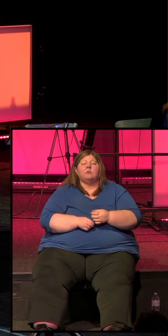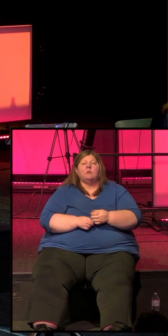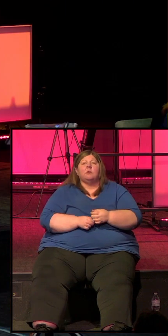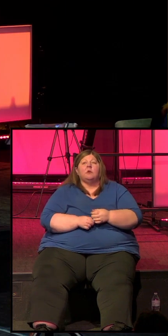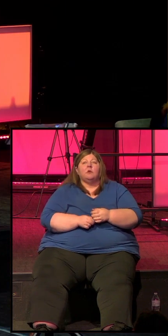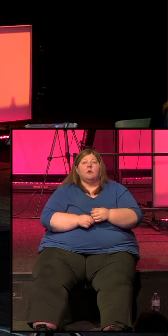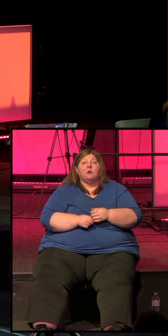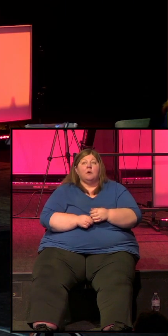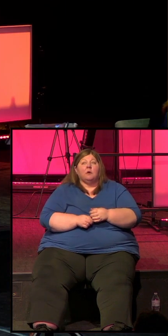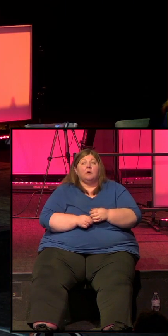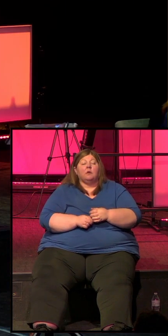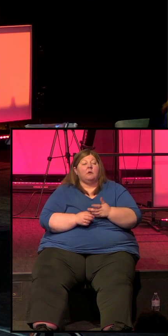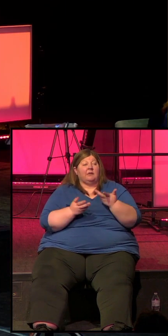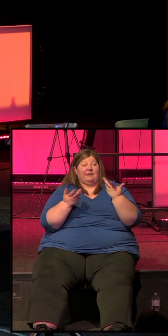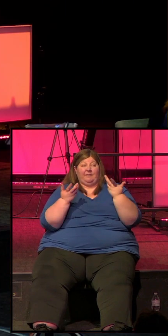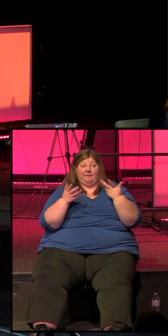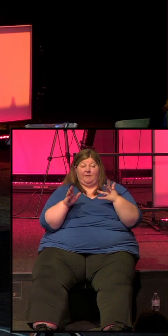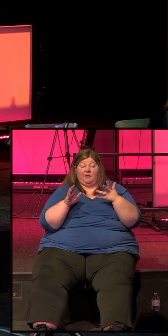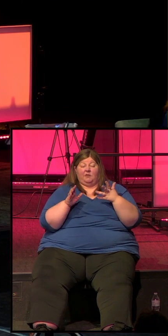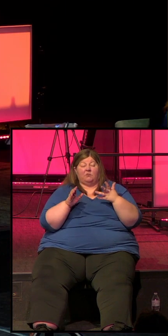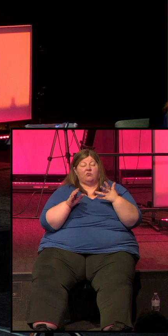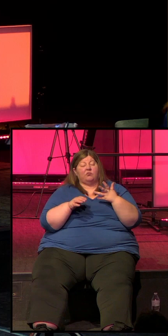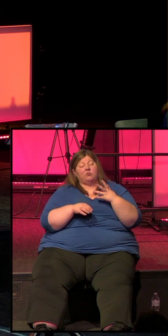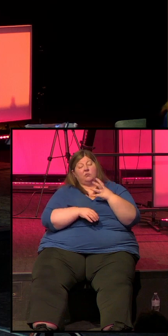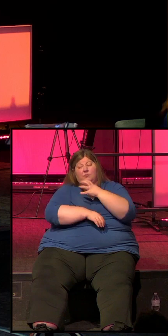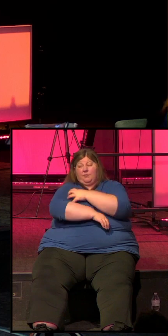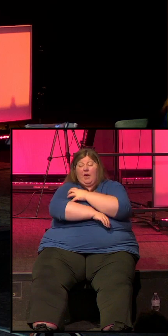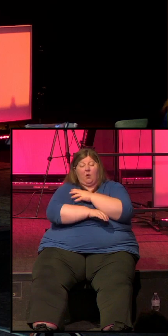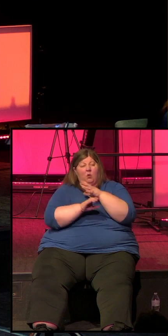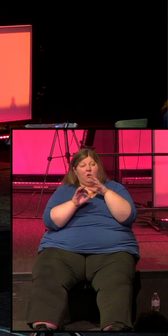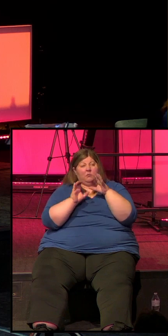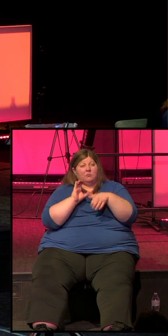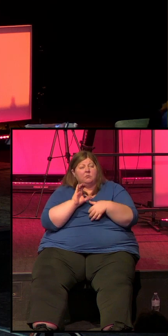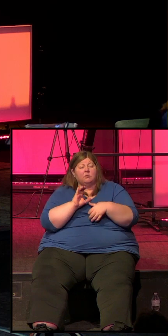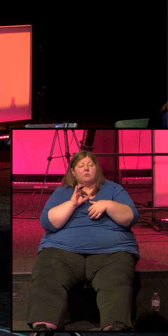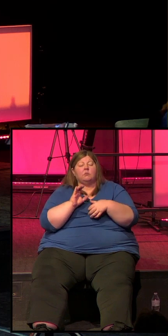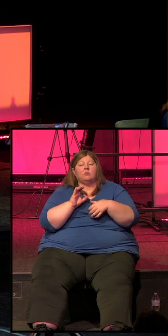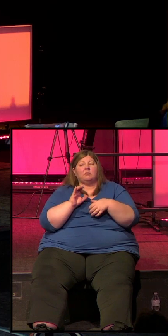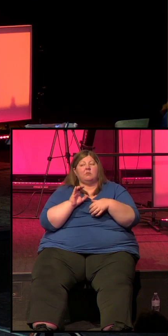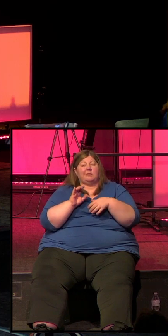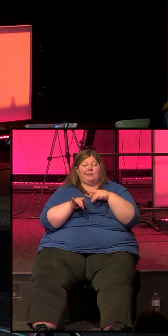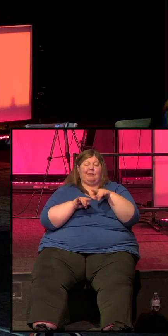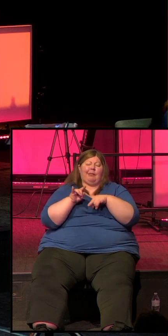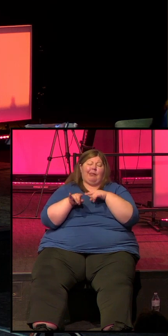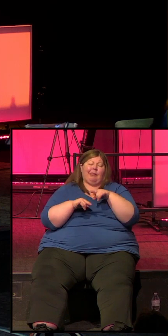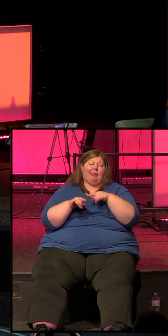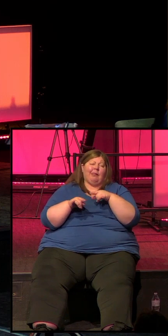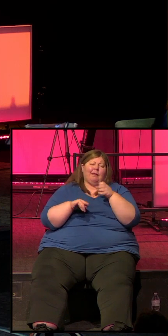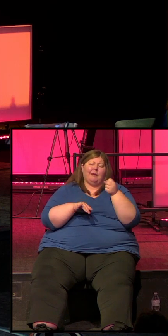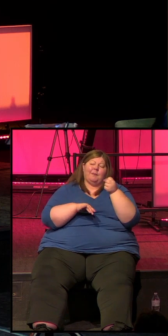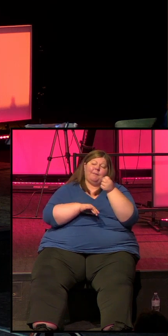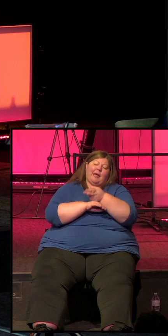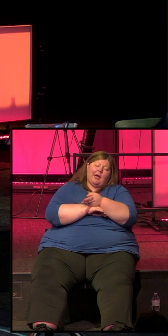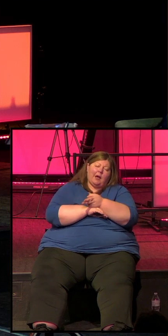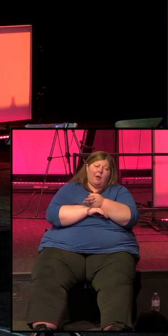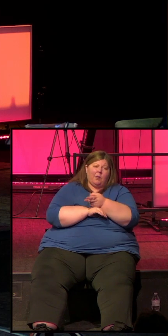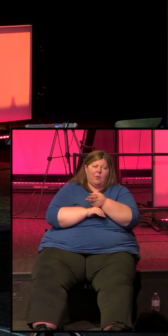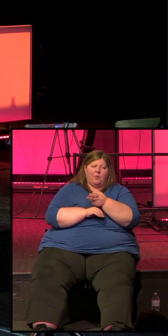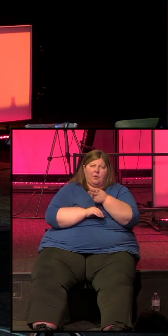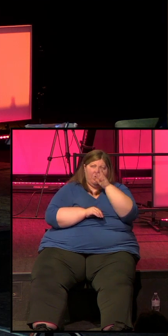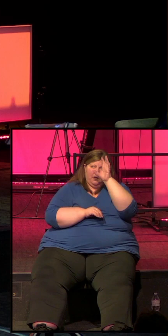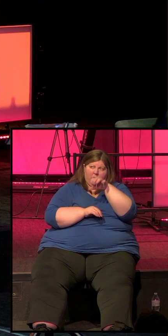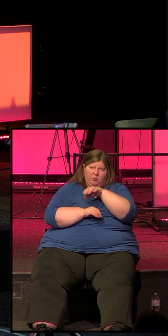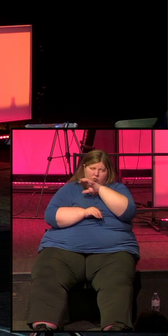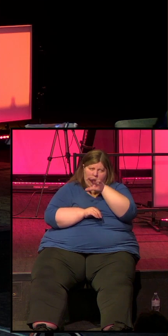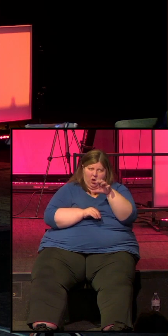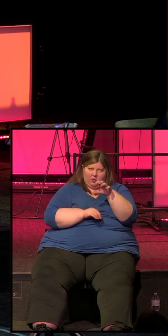And having disarmed the powers and authorities, he made a public spectacle of them, triumphing over them by the cross. As the